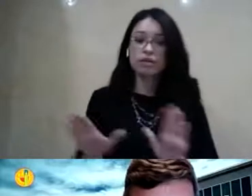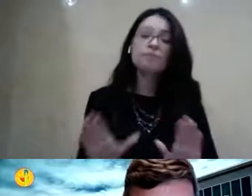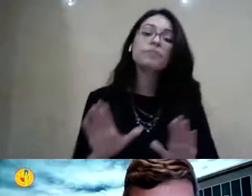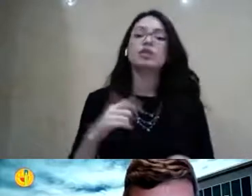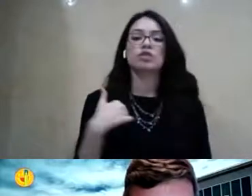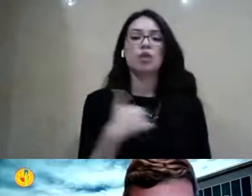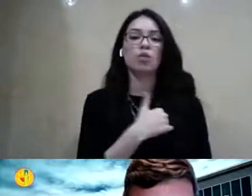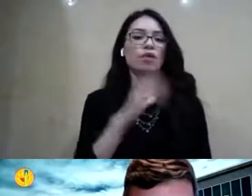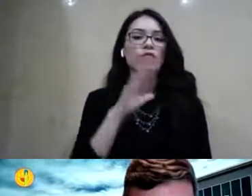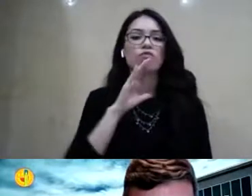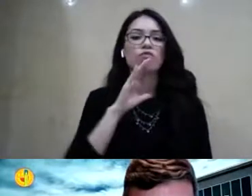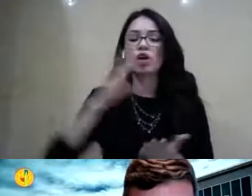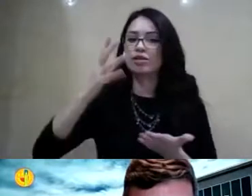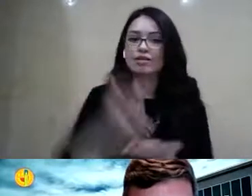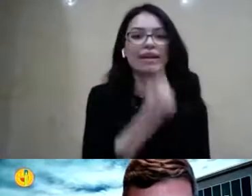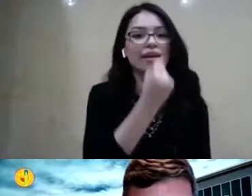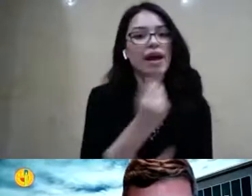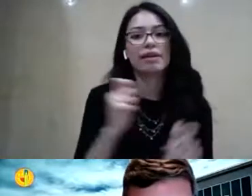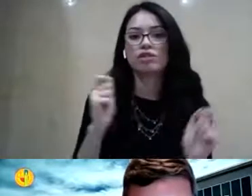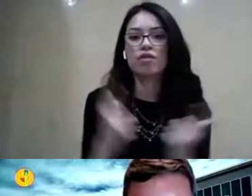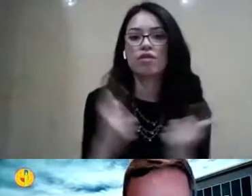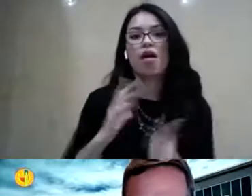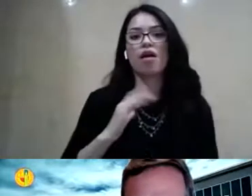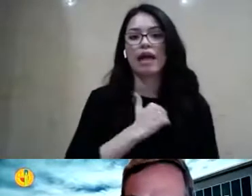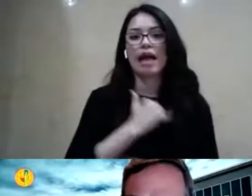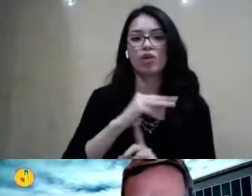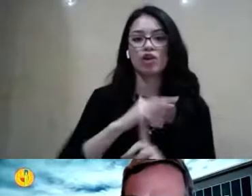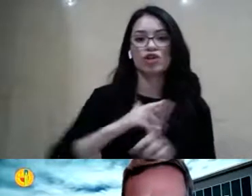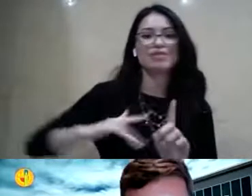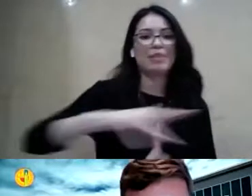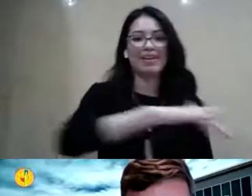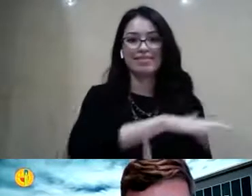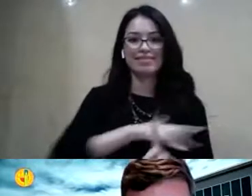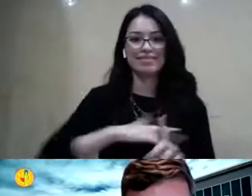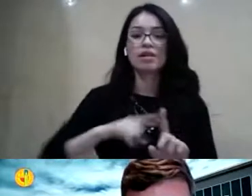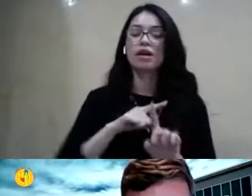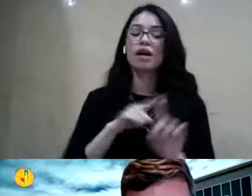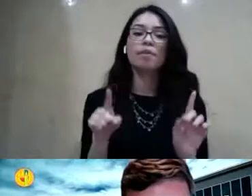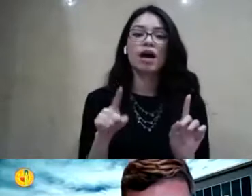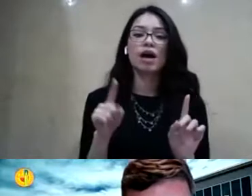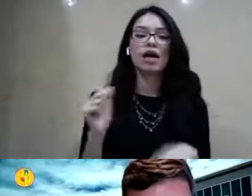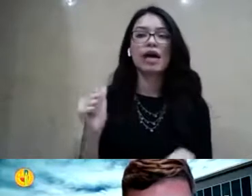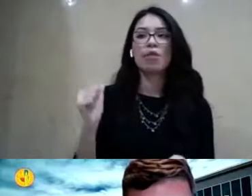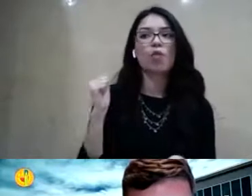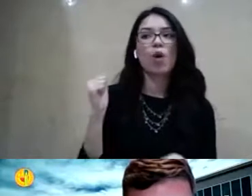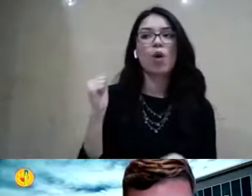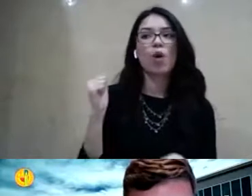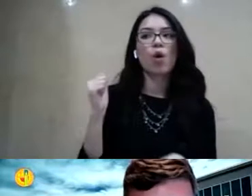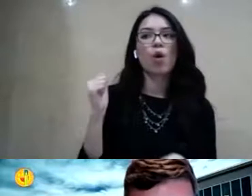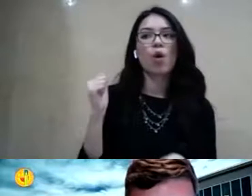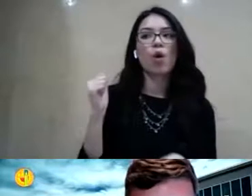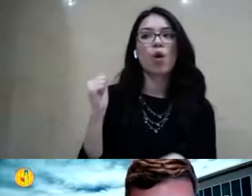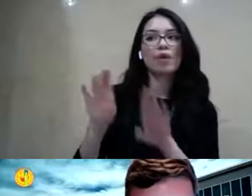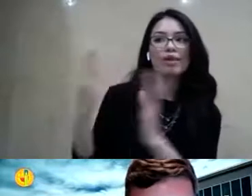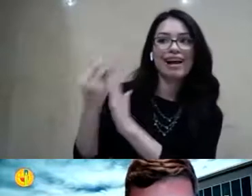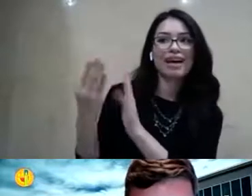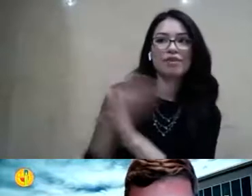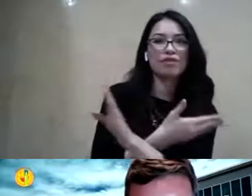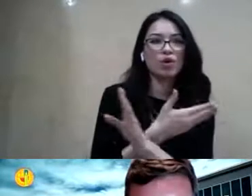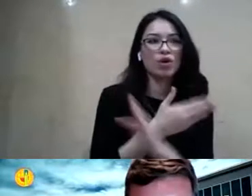every piece of space we have, but it won't be opening outside before we can open inside unless the state changes their